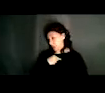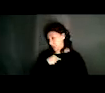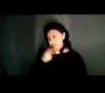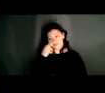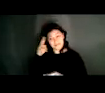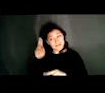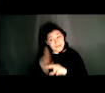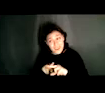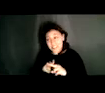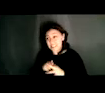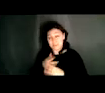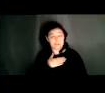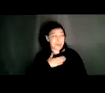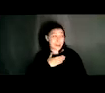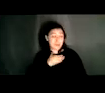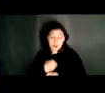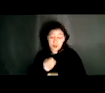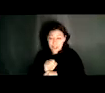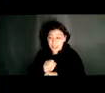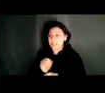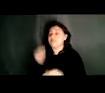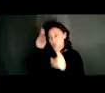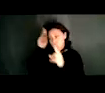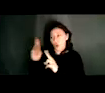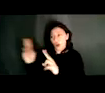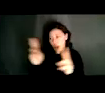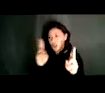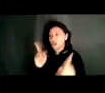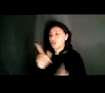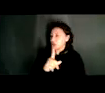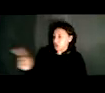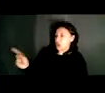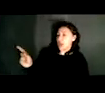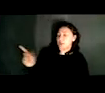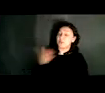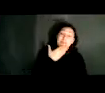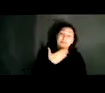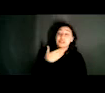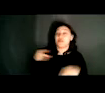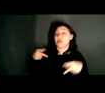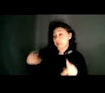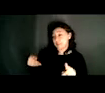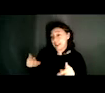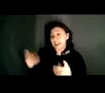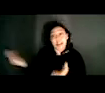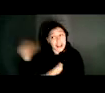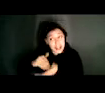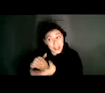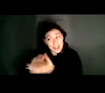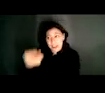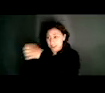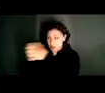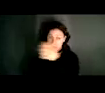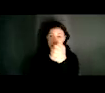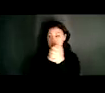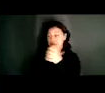faculty like you. And so thank you for giving me this opportunity. Once again, congratulations on these